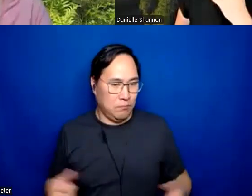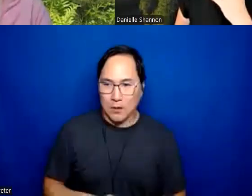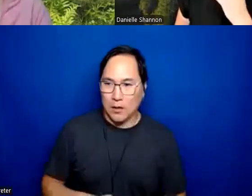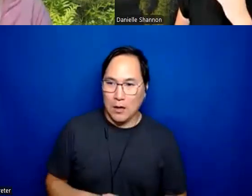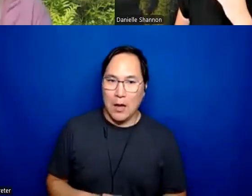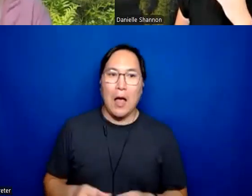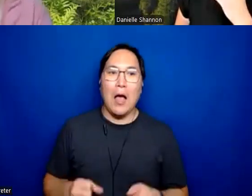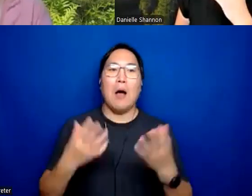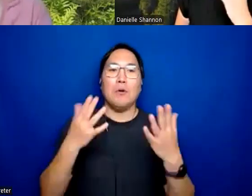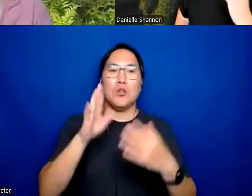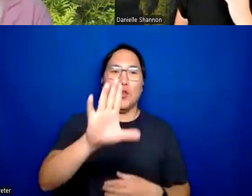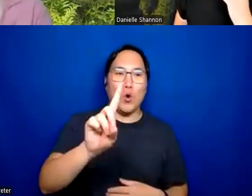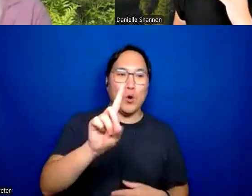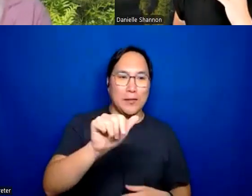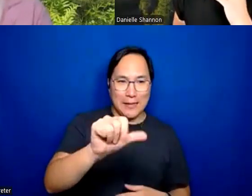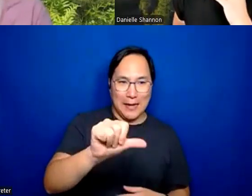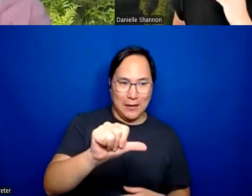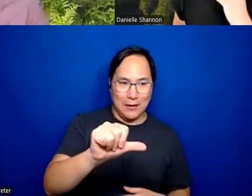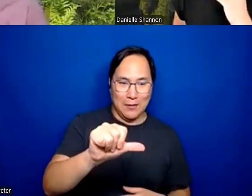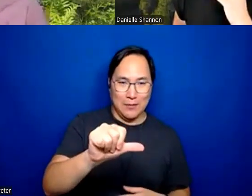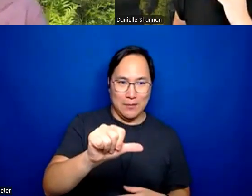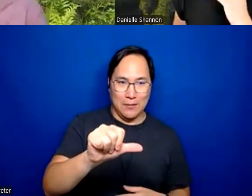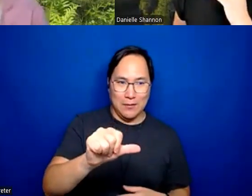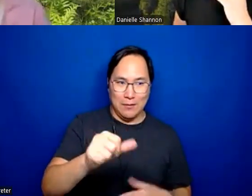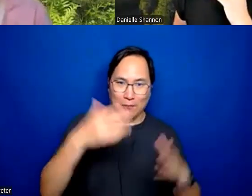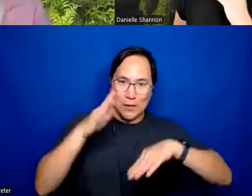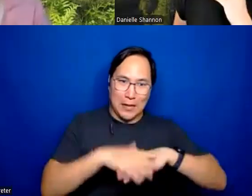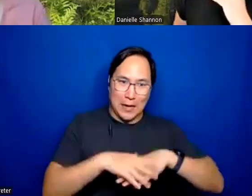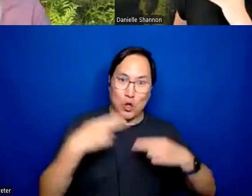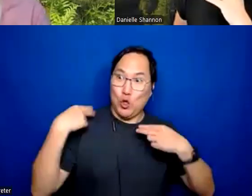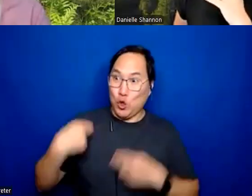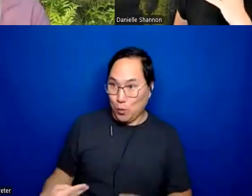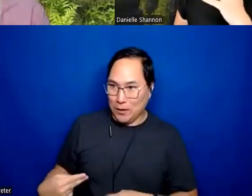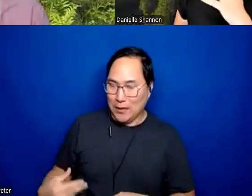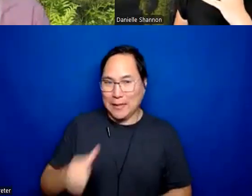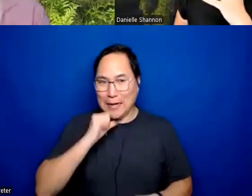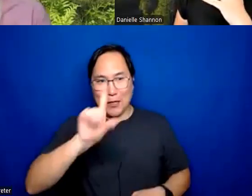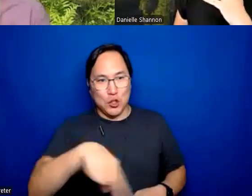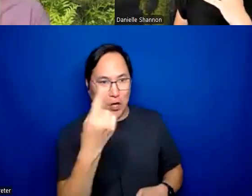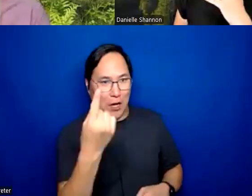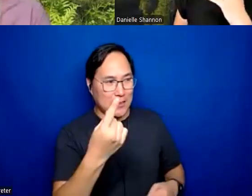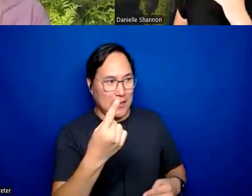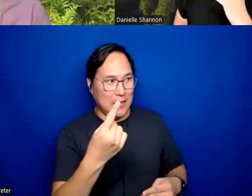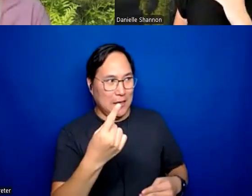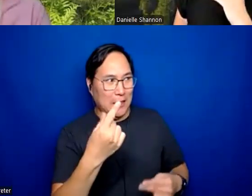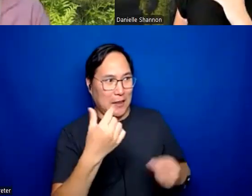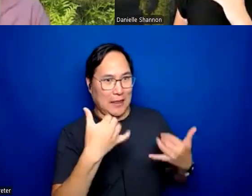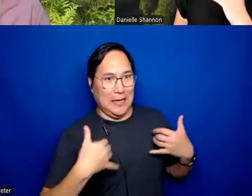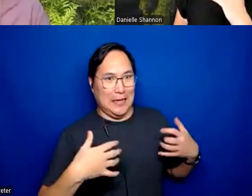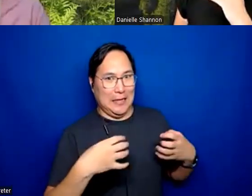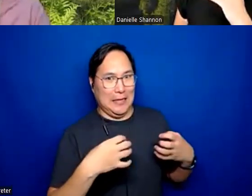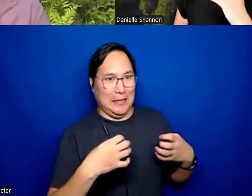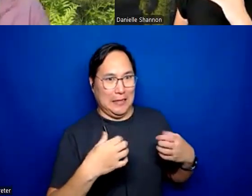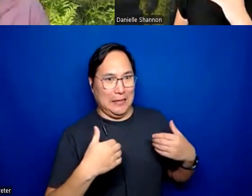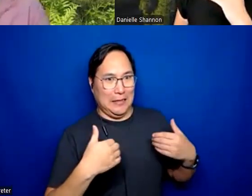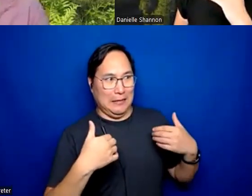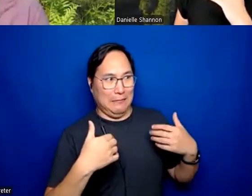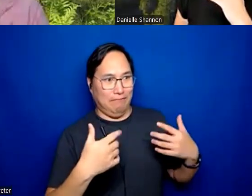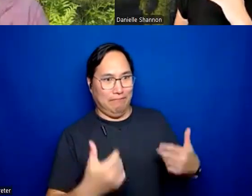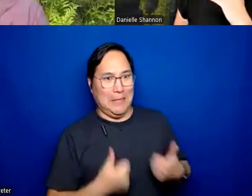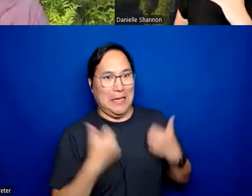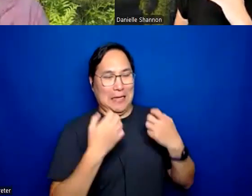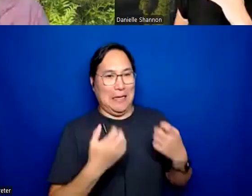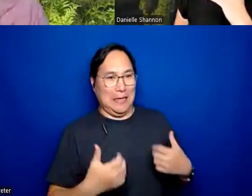your data sets, for instance, are human data sets versus ecosystem, you know, based metrics? And